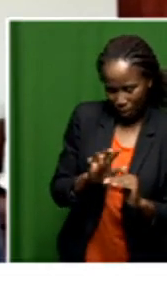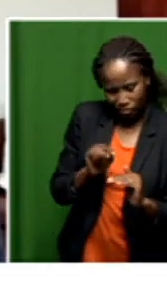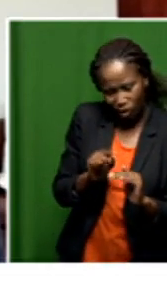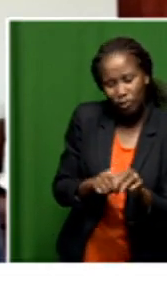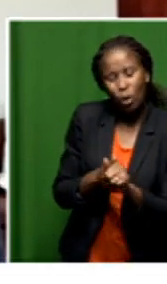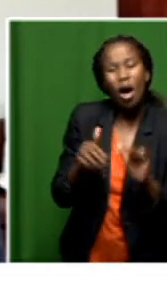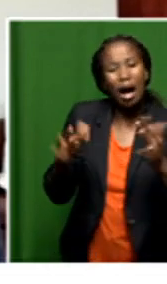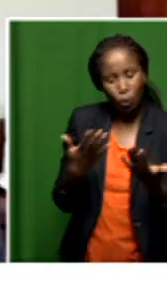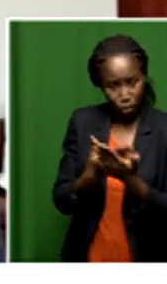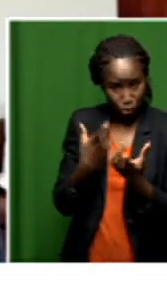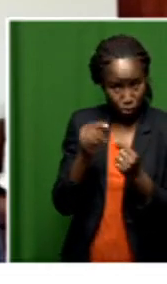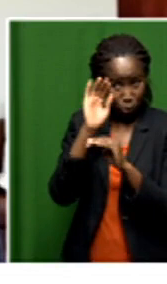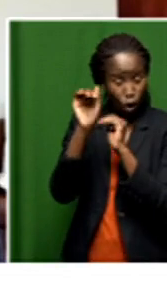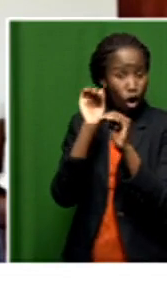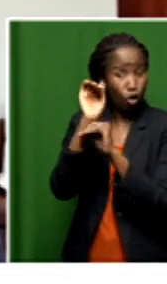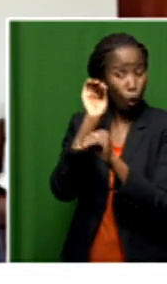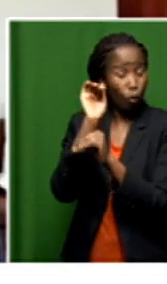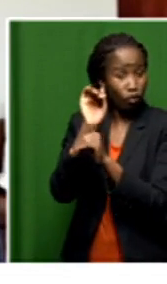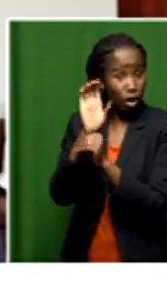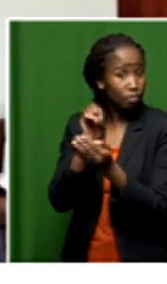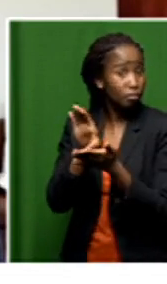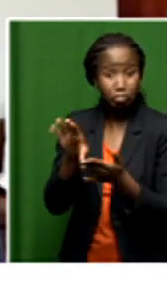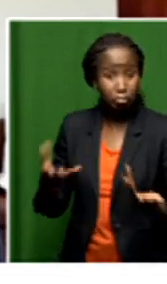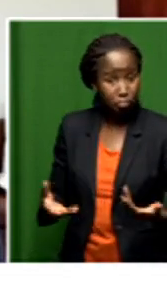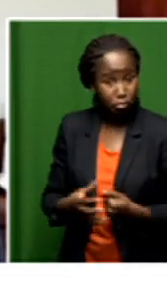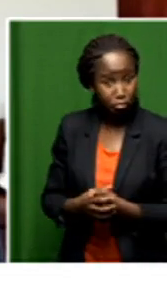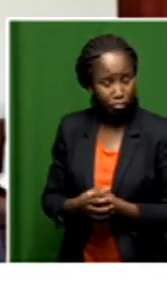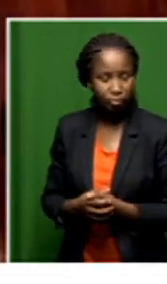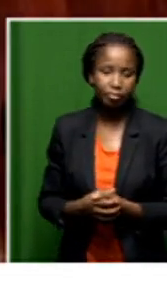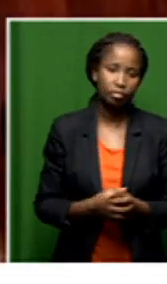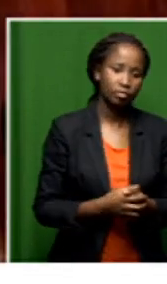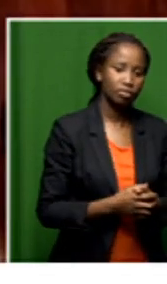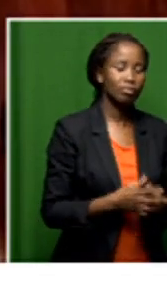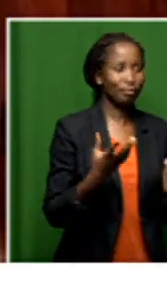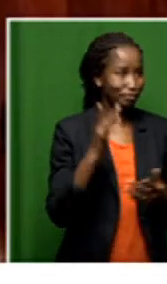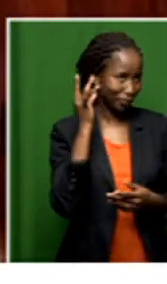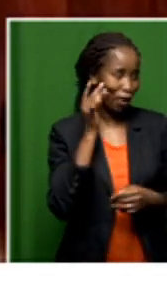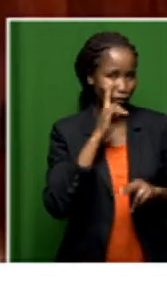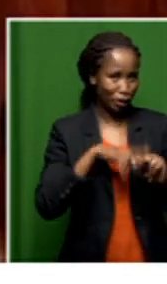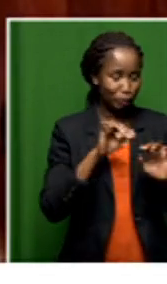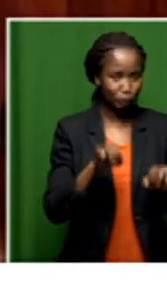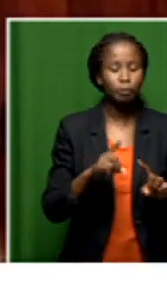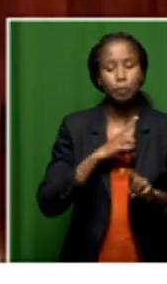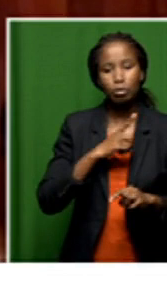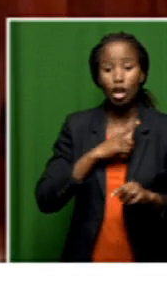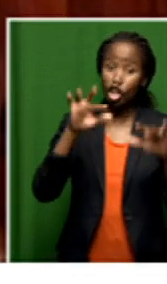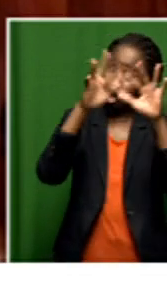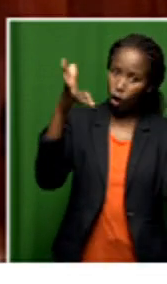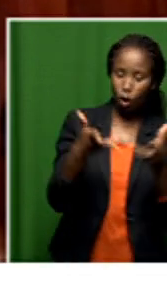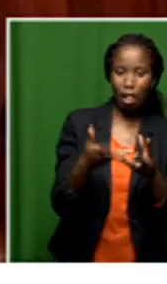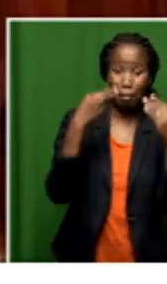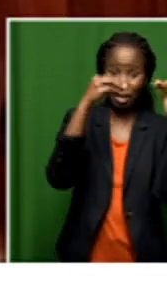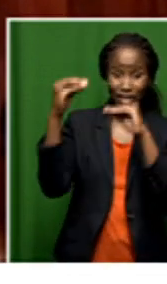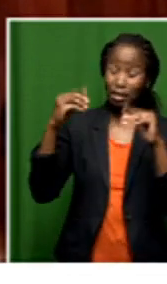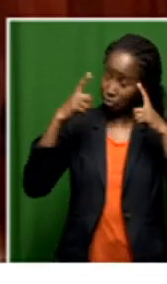global markets? I think we need to know that it sounds funny to say it, but the global markets are massive, and we